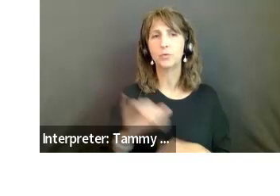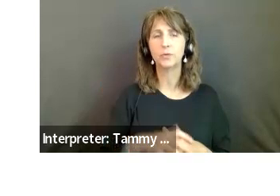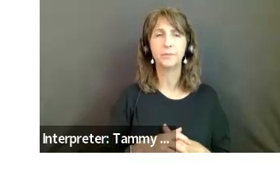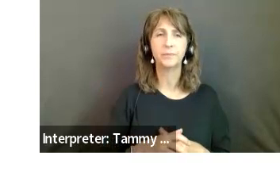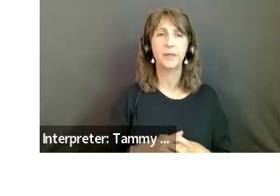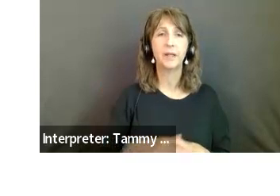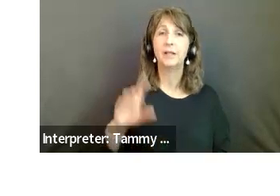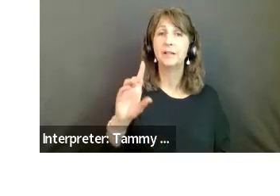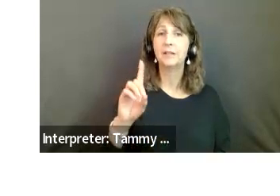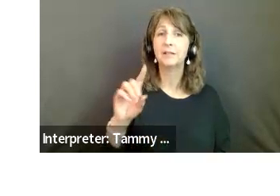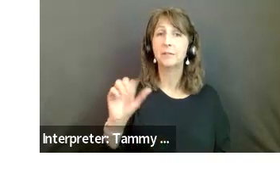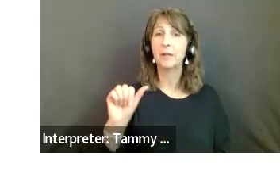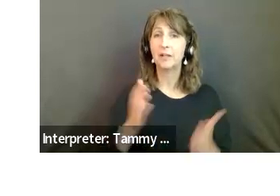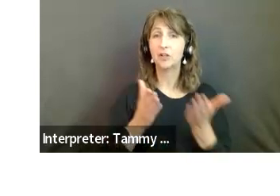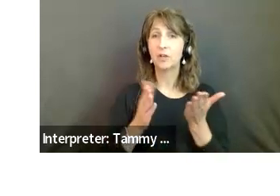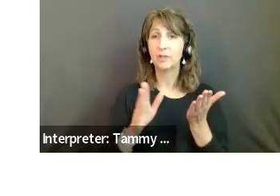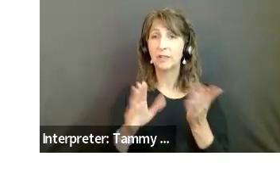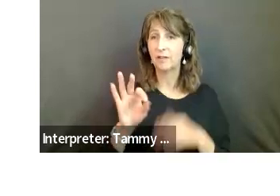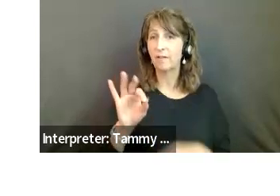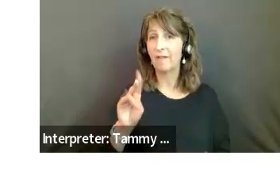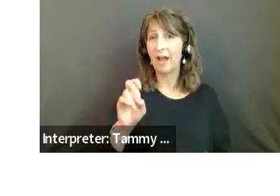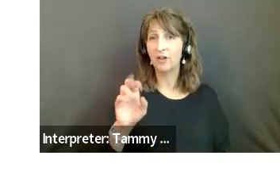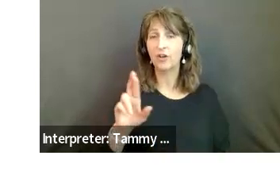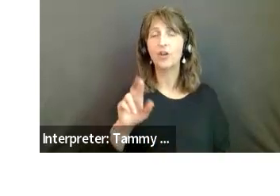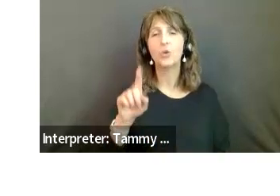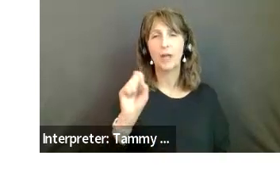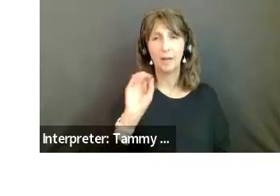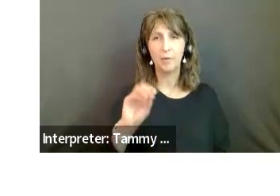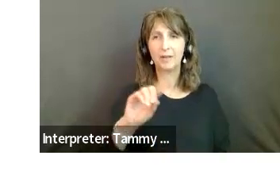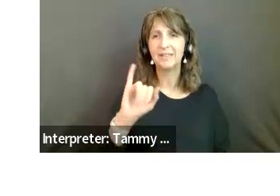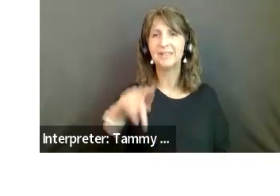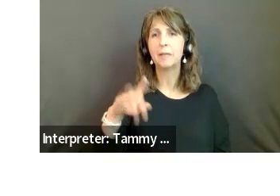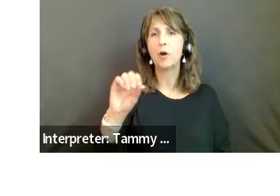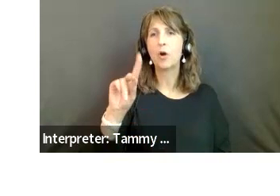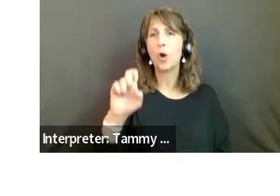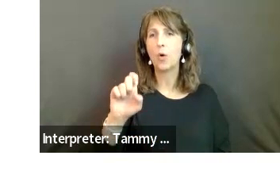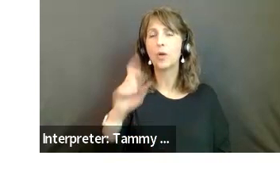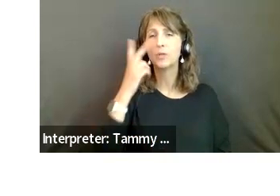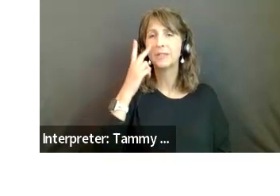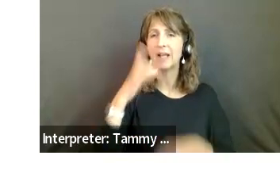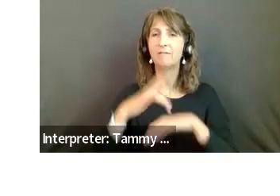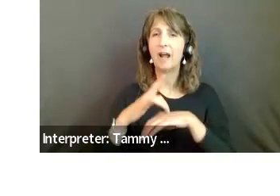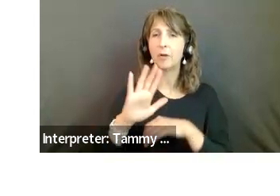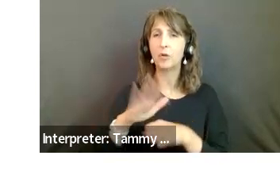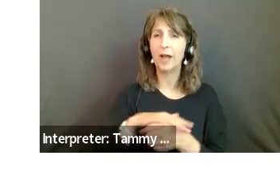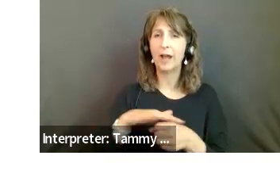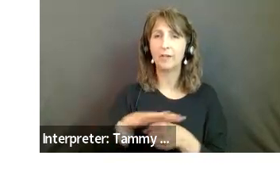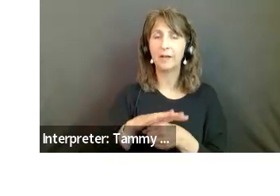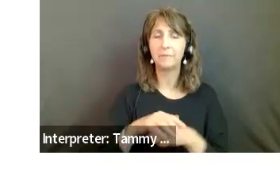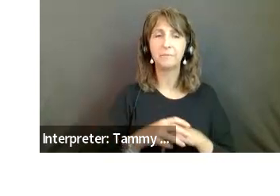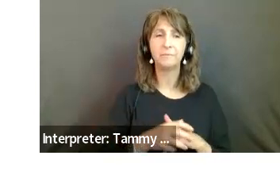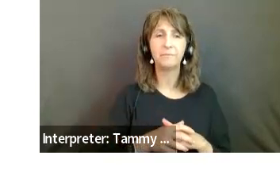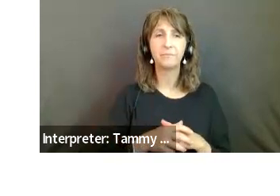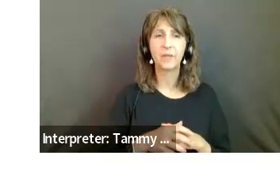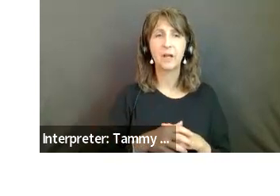Disabilities Services Finder will show you that you can search by zip code for different types of services and programs. One of